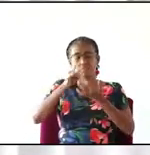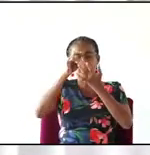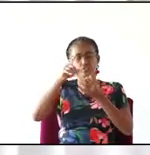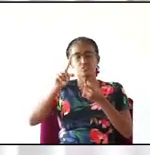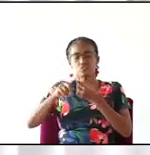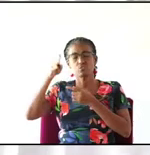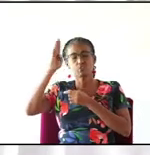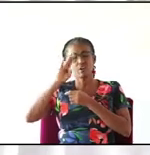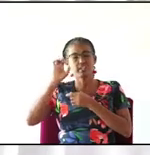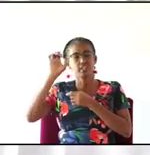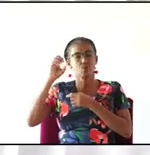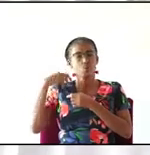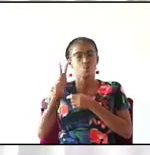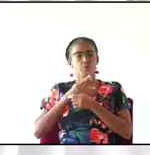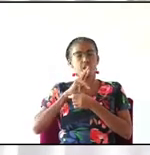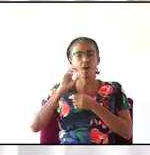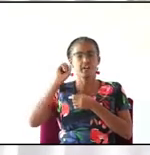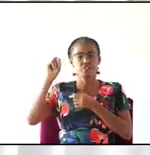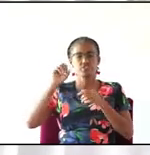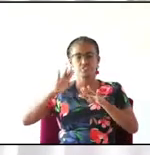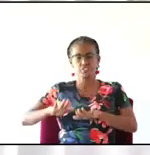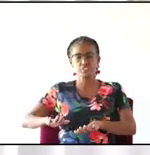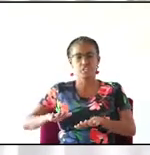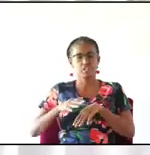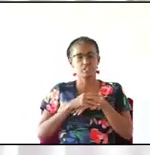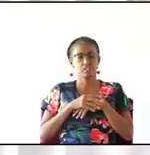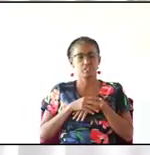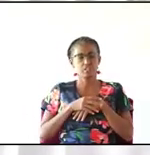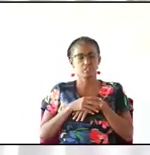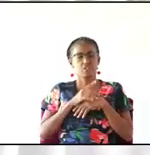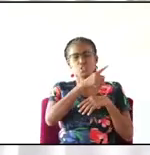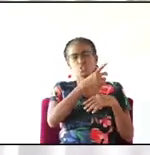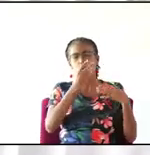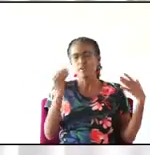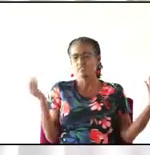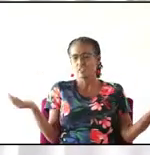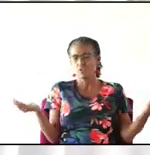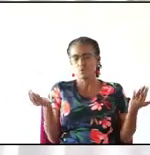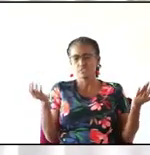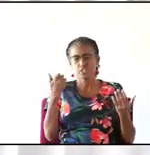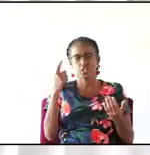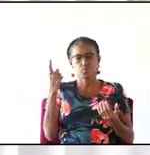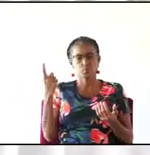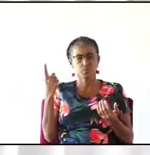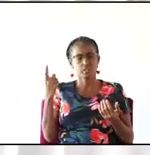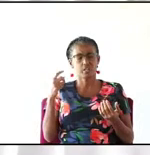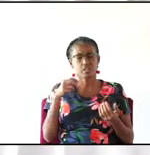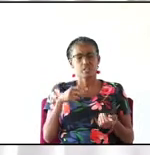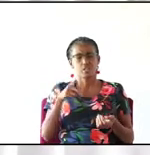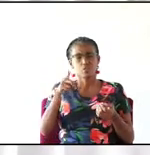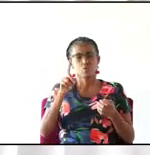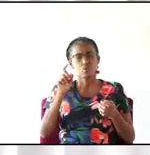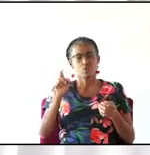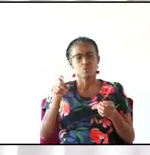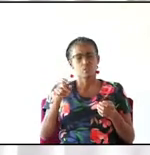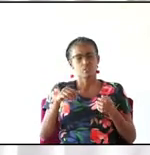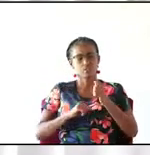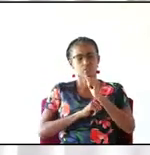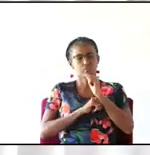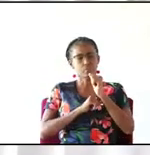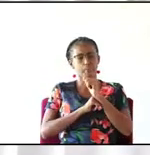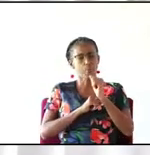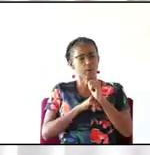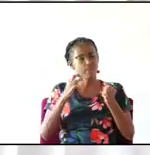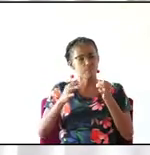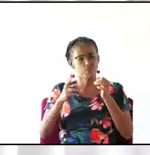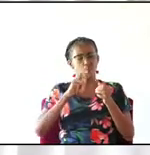you by name. And today I want to encourage anybody, you know, if you're a supporter of someone going through cancer, or if you're